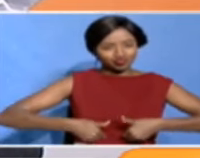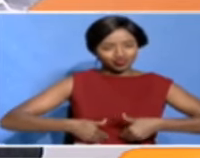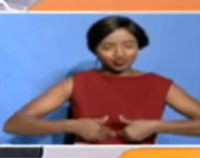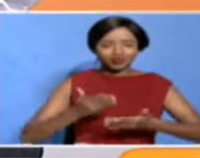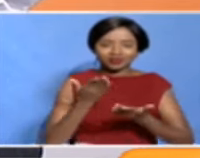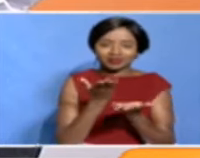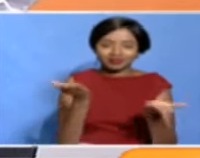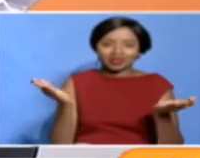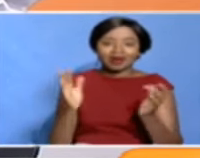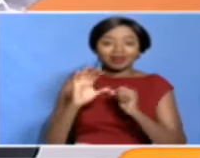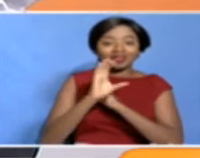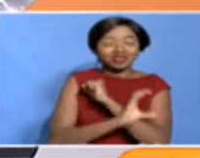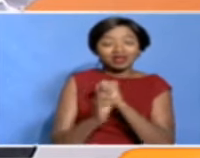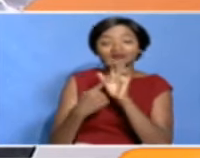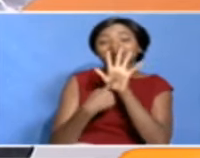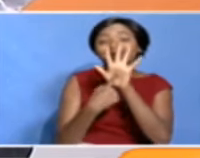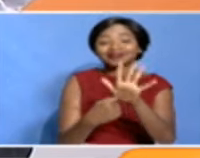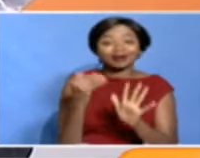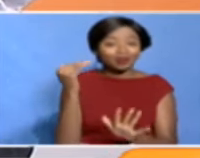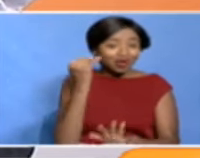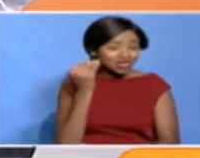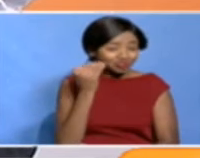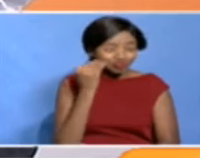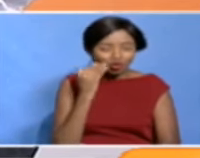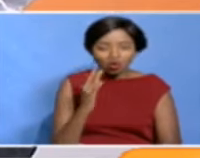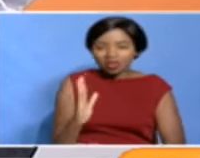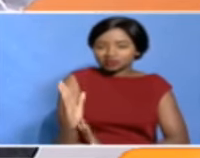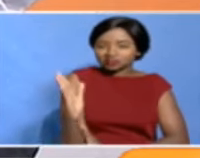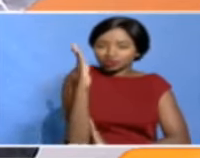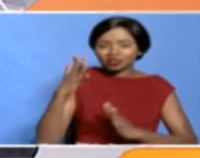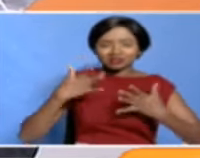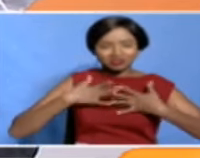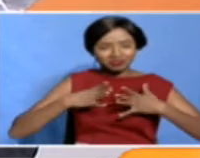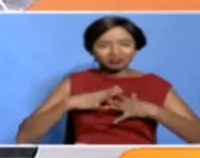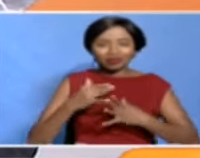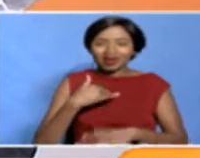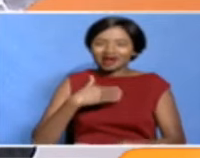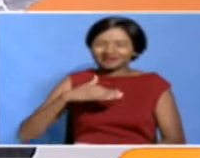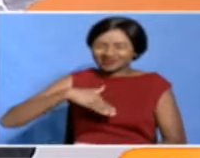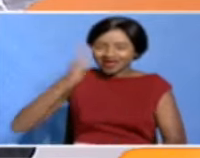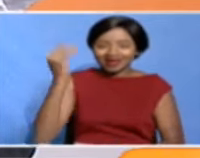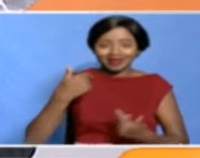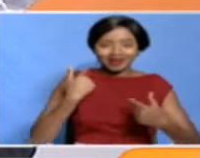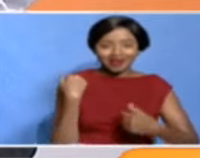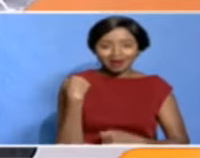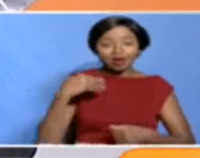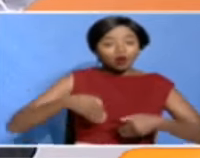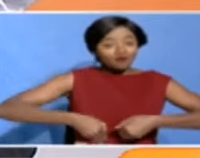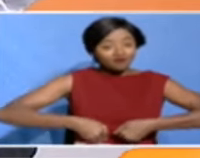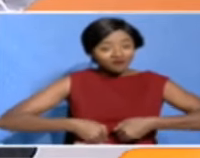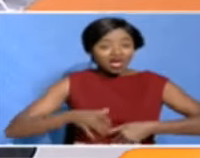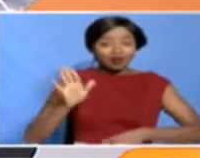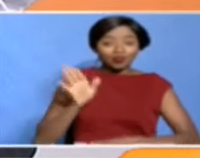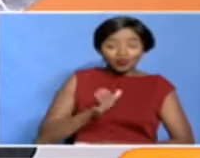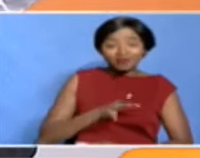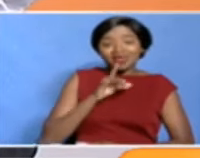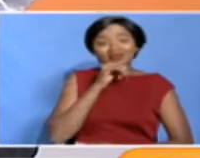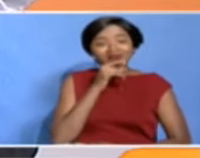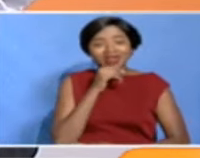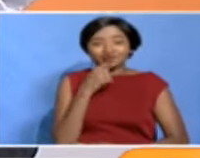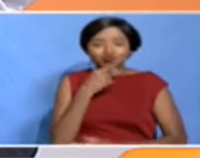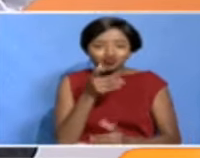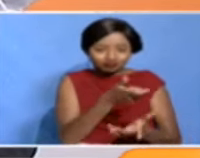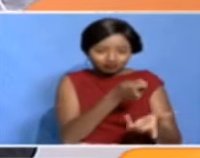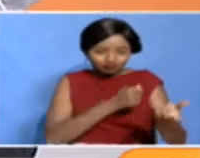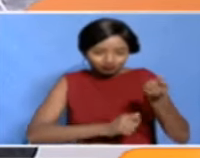That's right. In towns like Isiolo, security agents are grappling with a high number of young men and women who have been lured